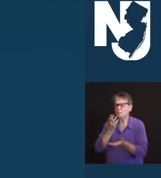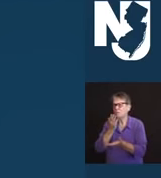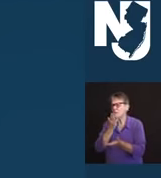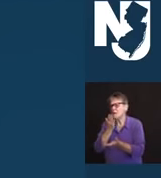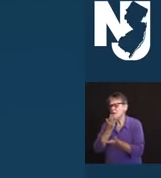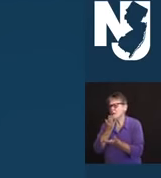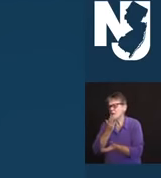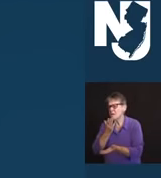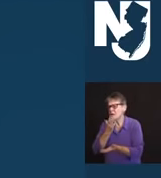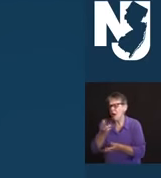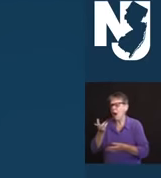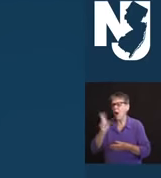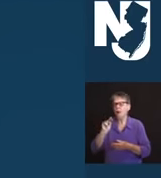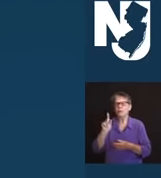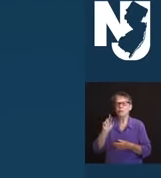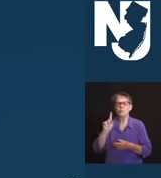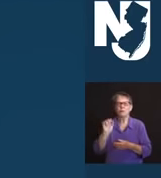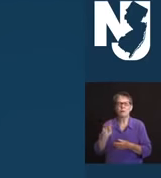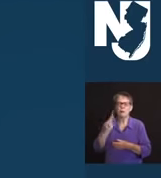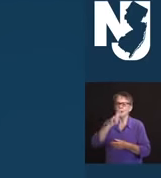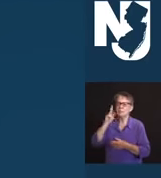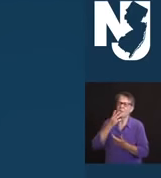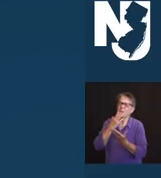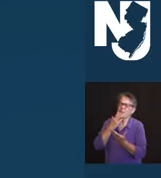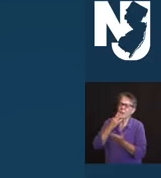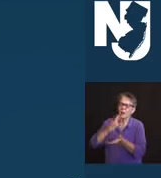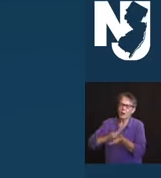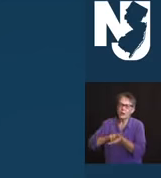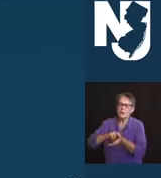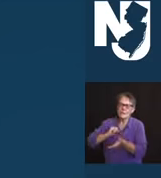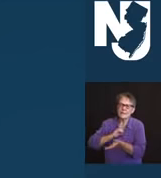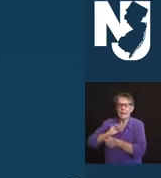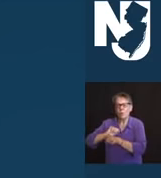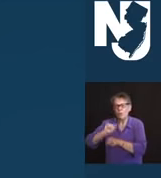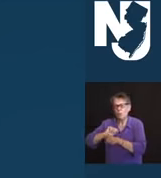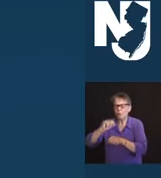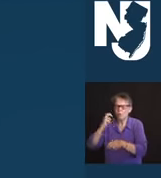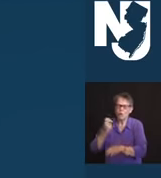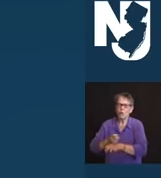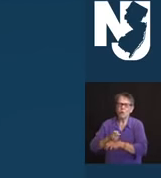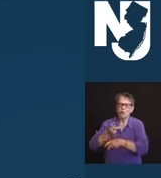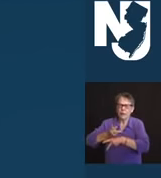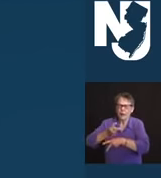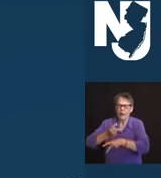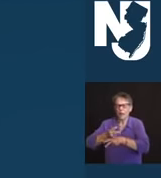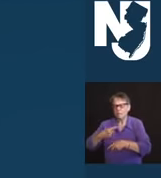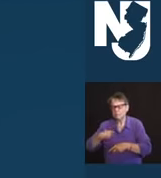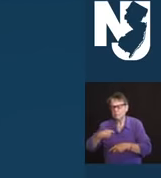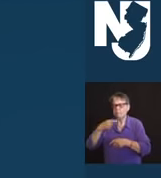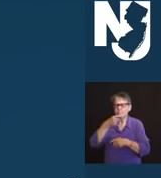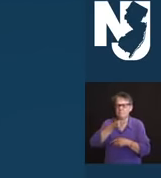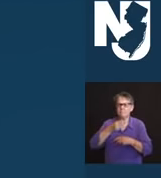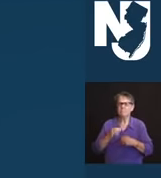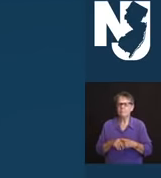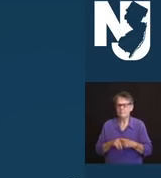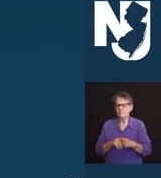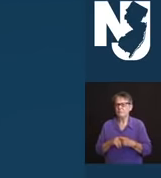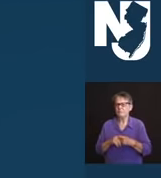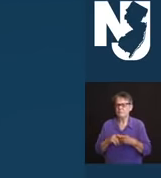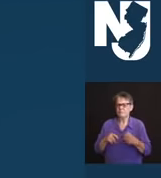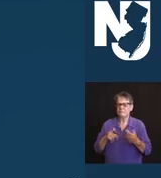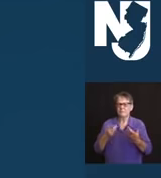commitment to his community and to the university hospital community, especially, that relied on him for across 4 decades.